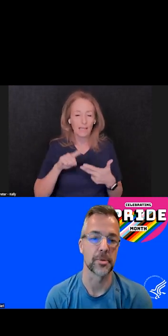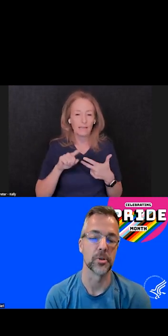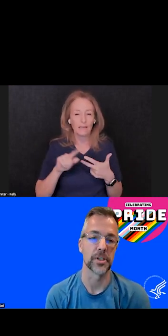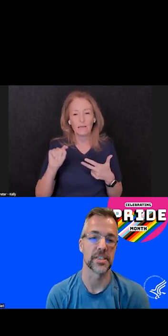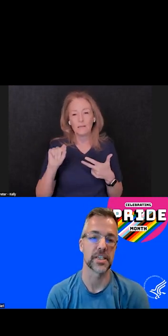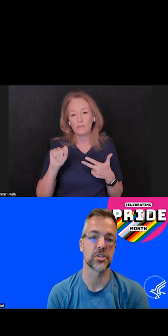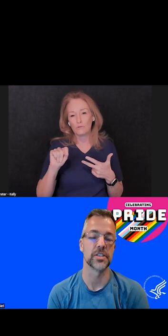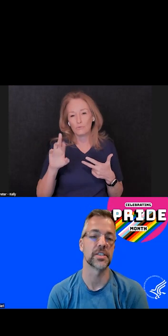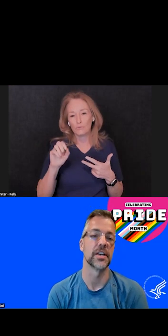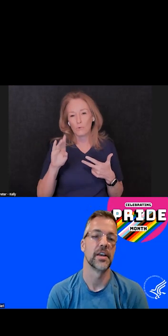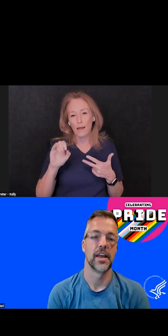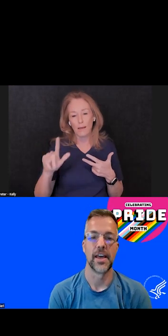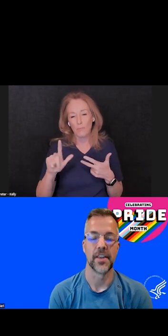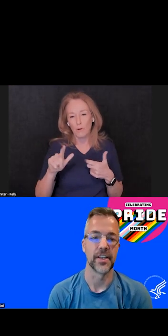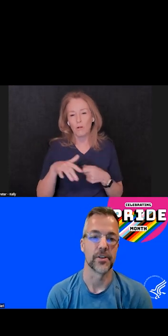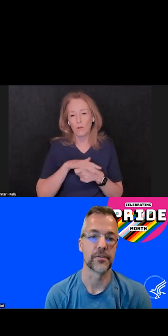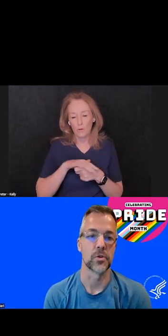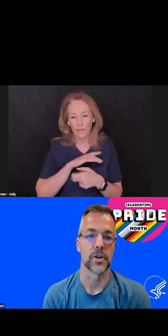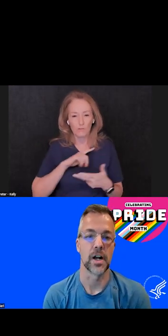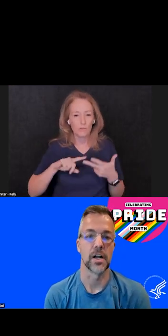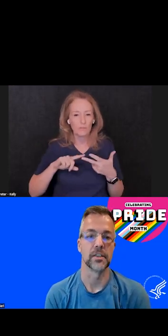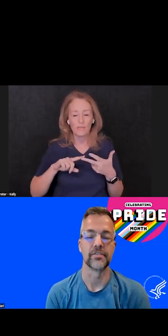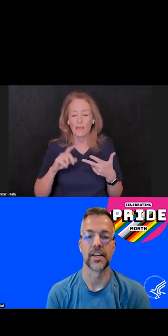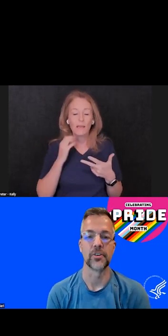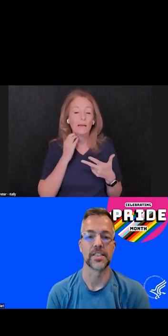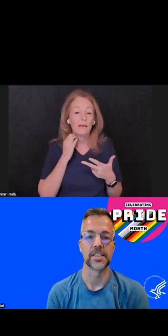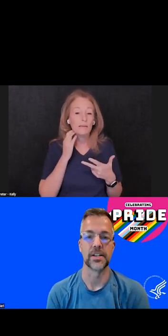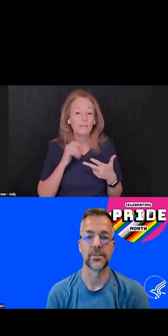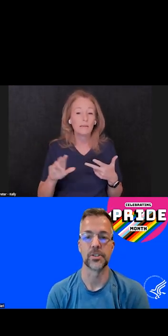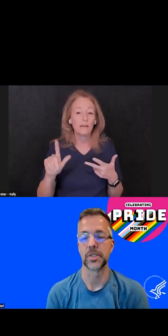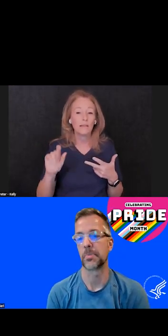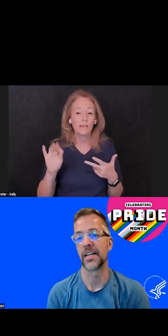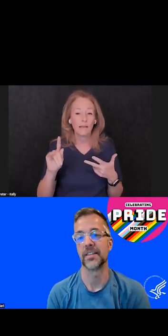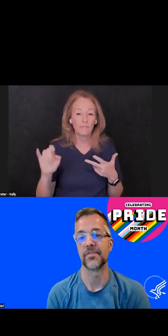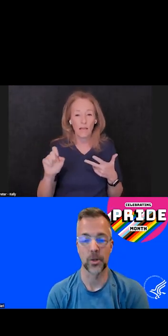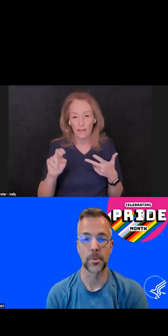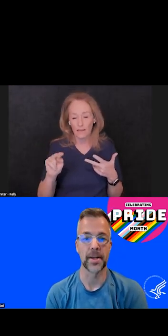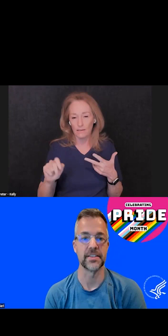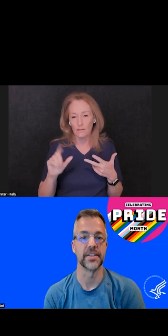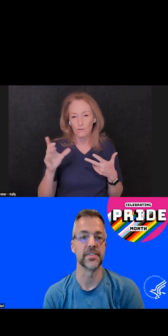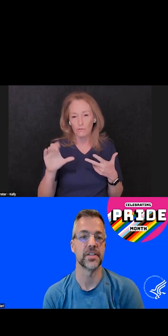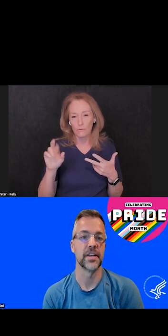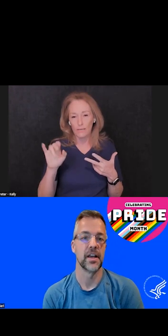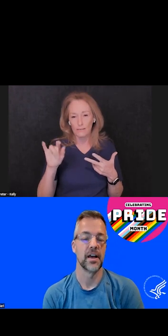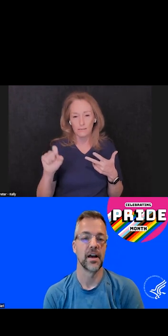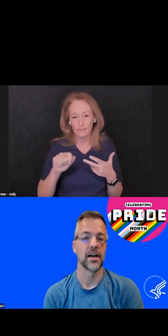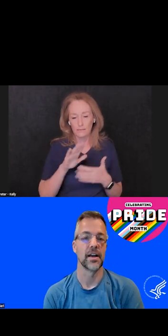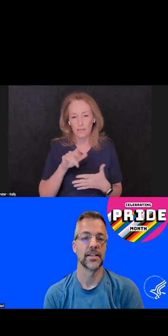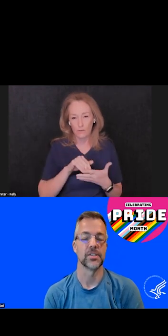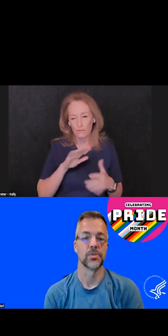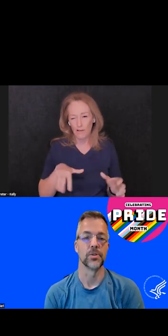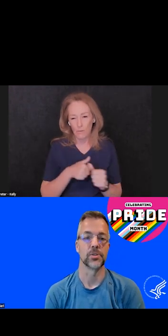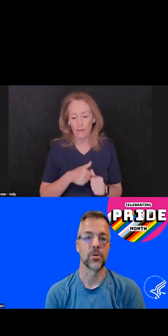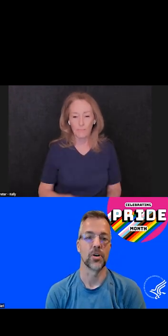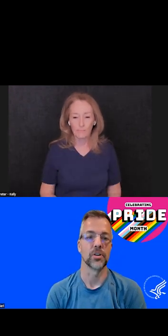nations and tribal organizations, and then the other for Lifeline Crisis Centers to expand follow-up activities.